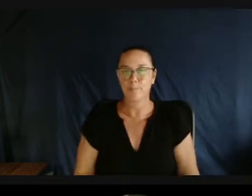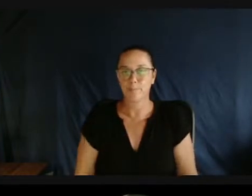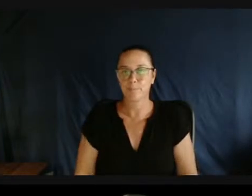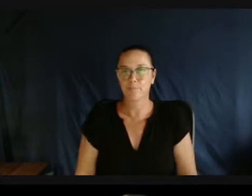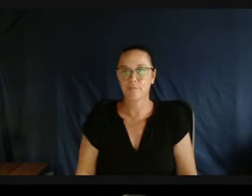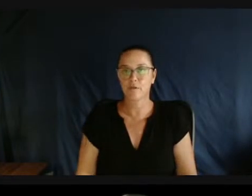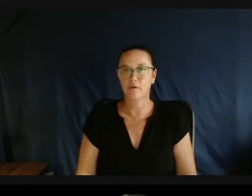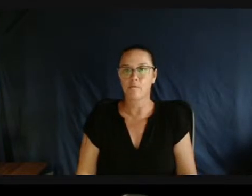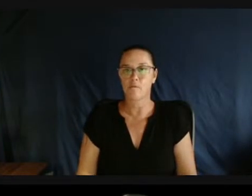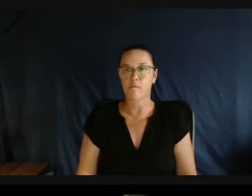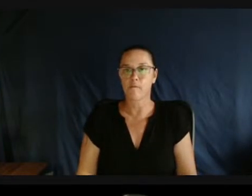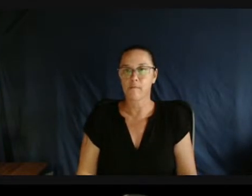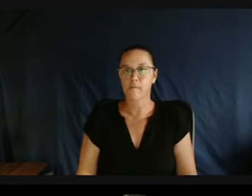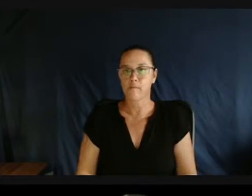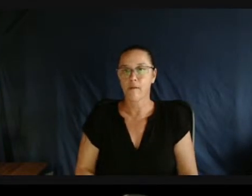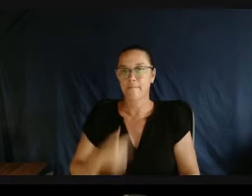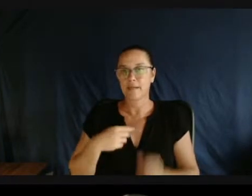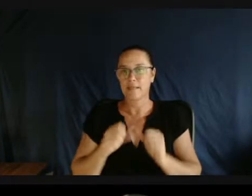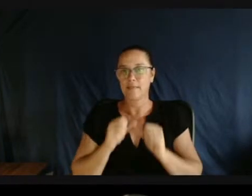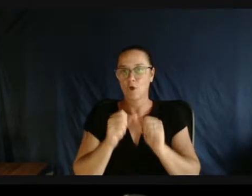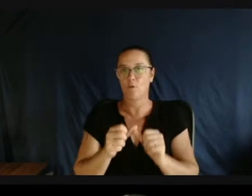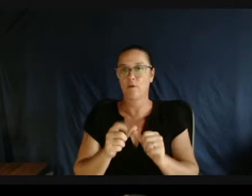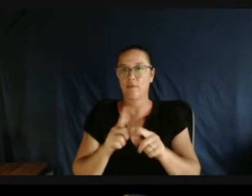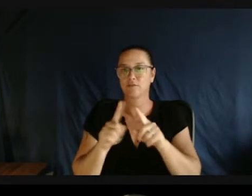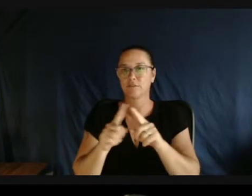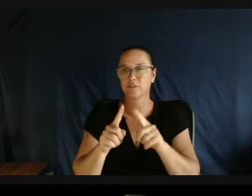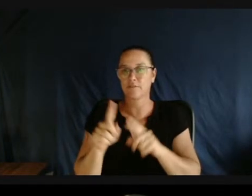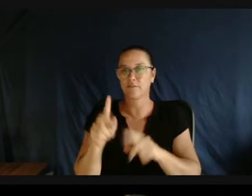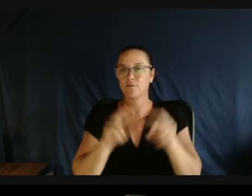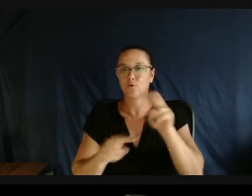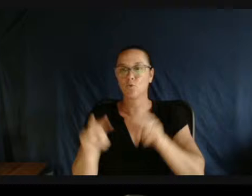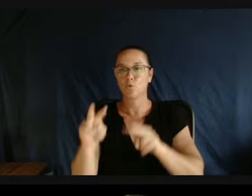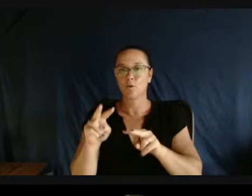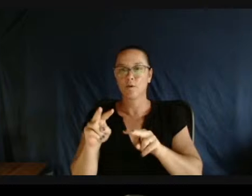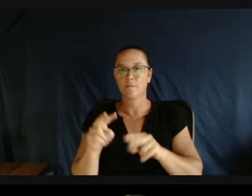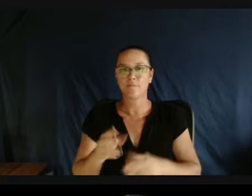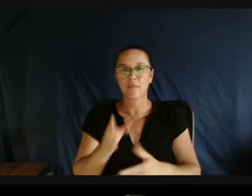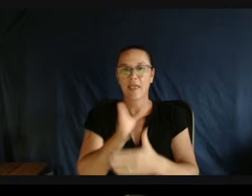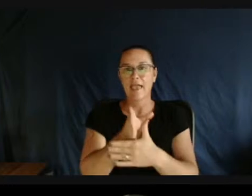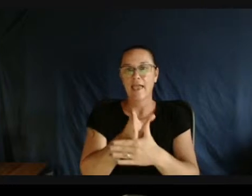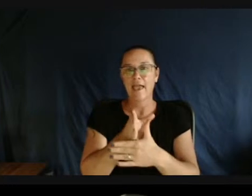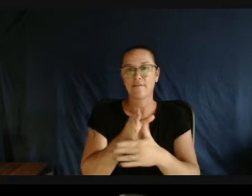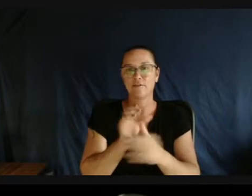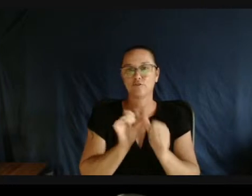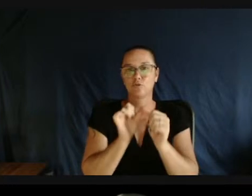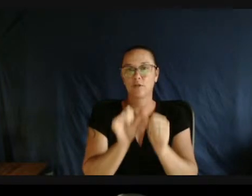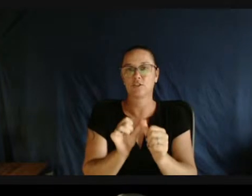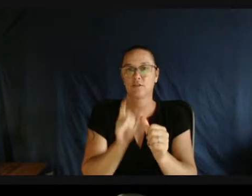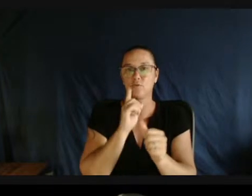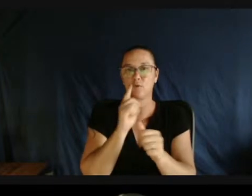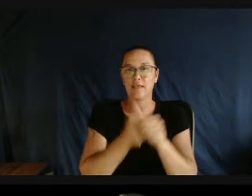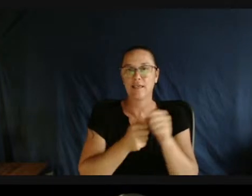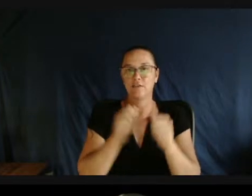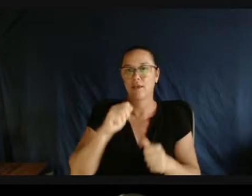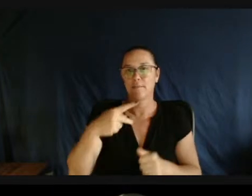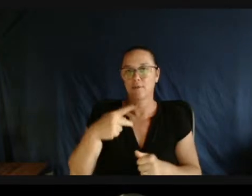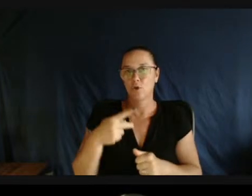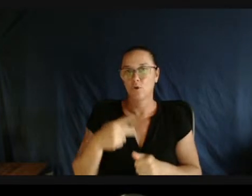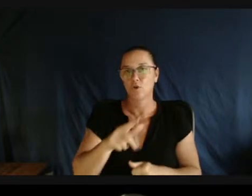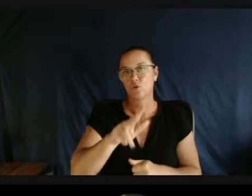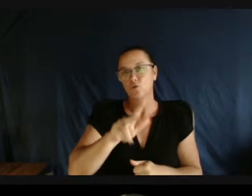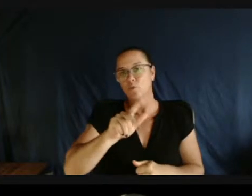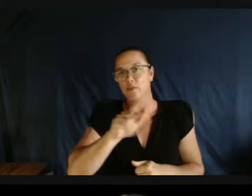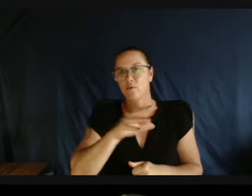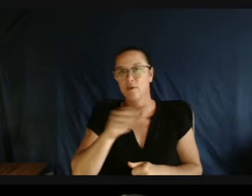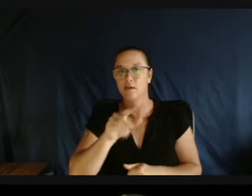so let me just keep going here. There's some different views. Average interduration episodes, we're looking at between 23 and